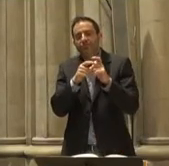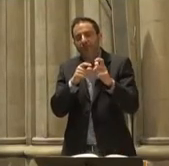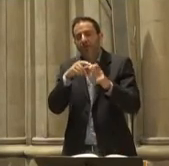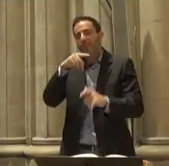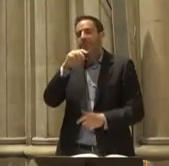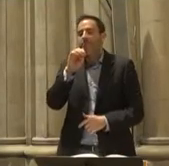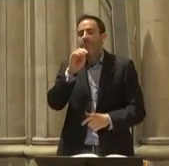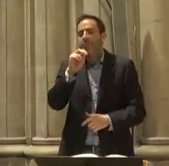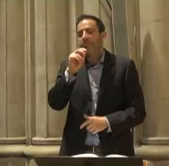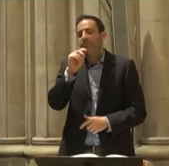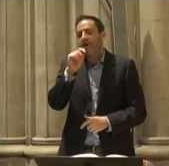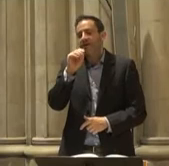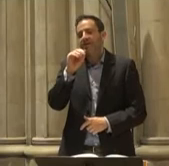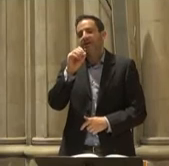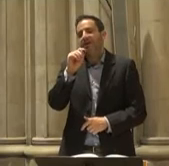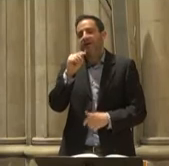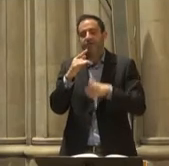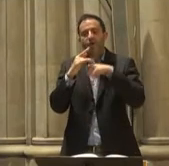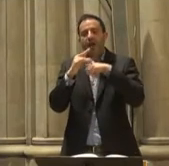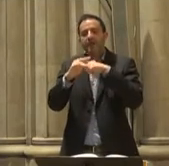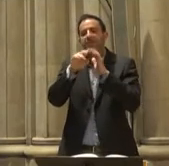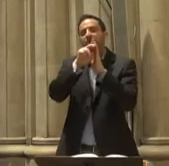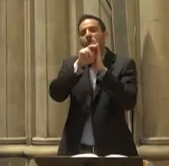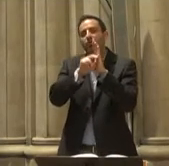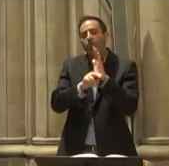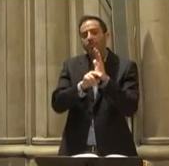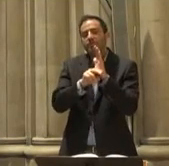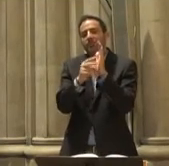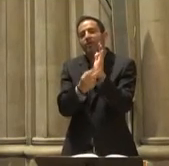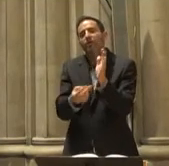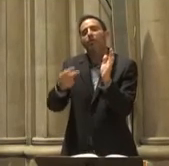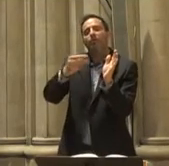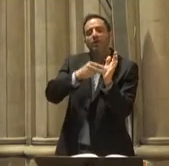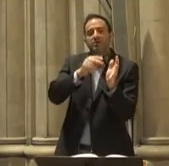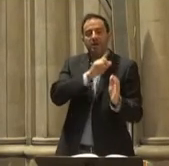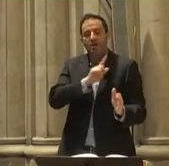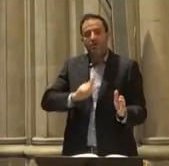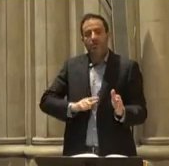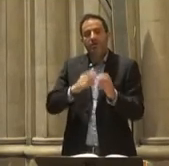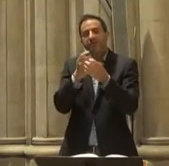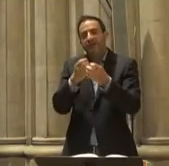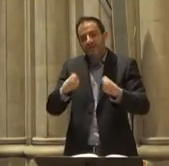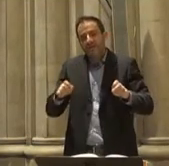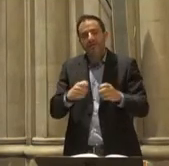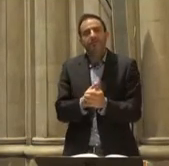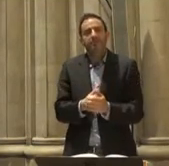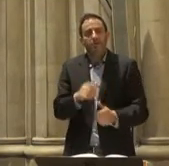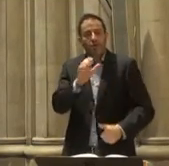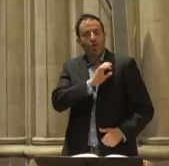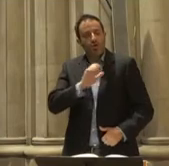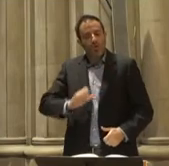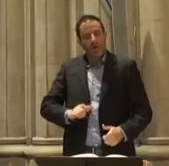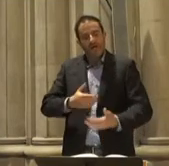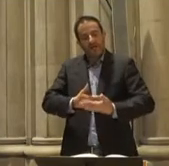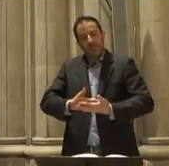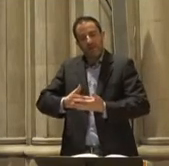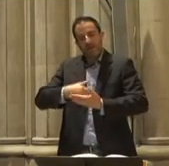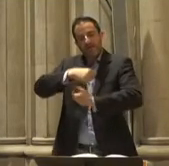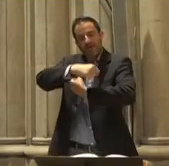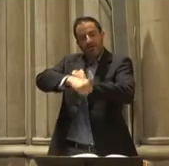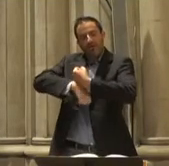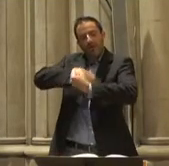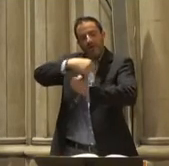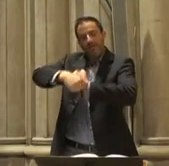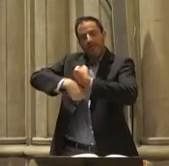empty tomb, an encounter with the risen Lord of Easter, or the Christ child wrapped in